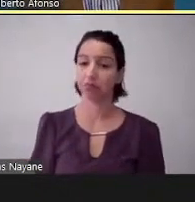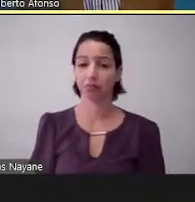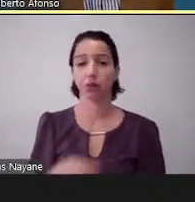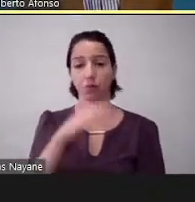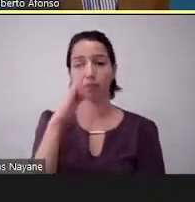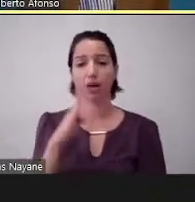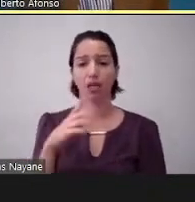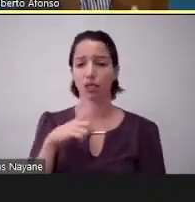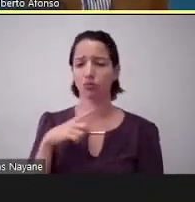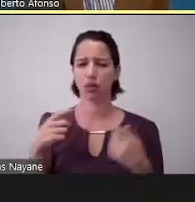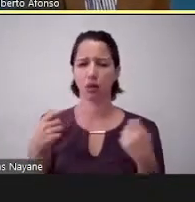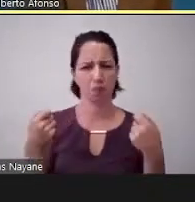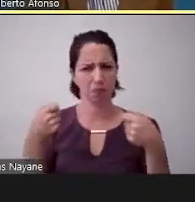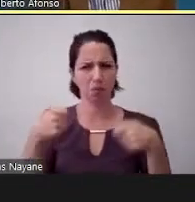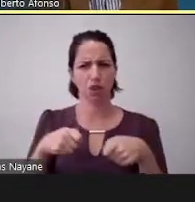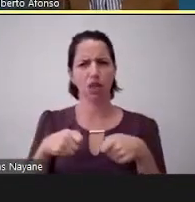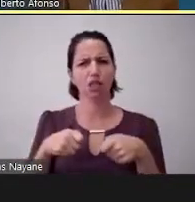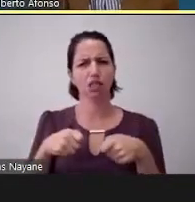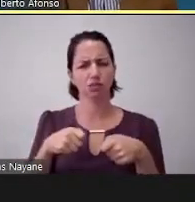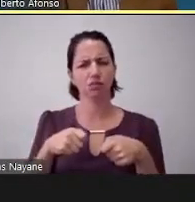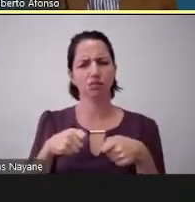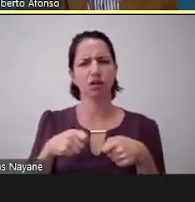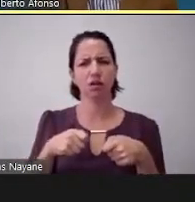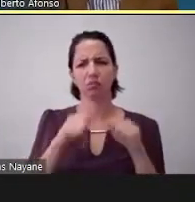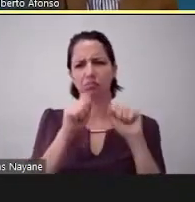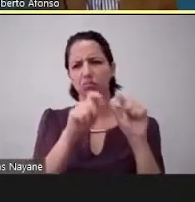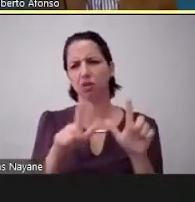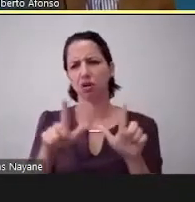We still have a lot of potential,